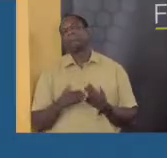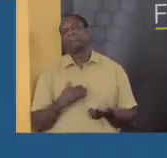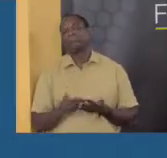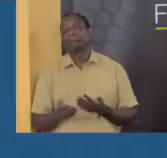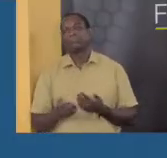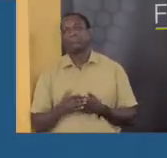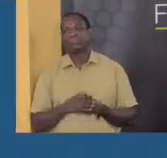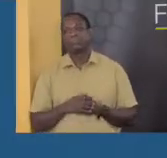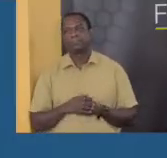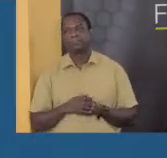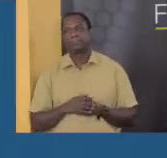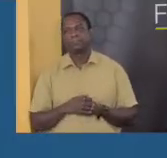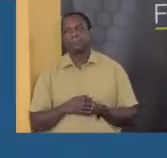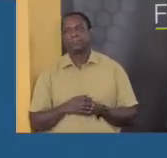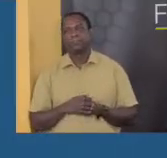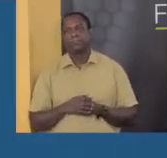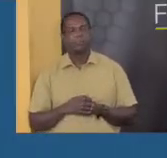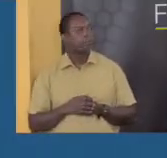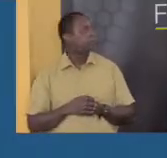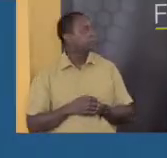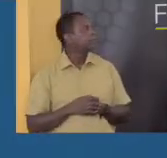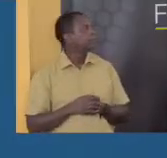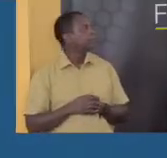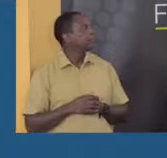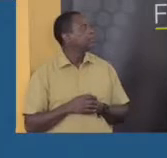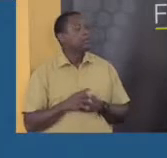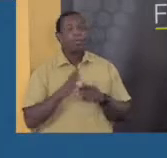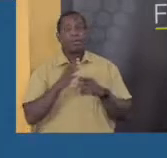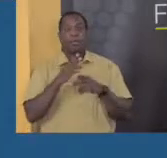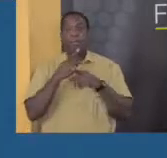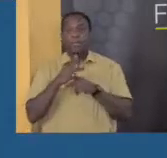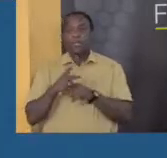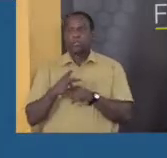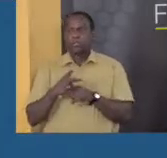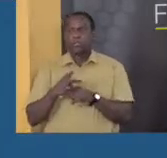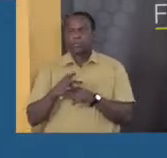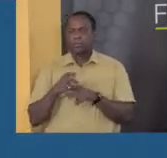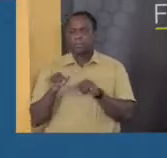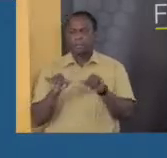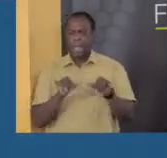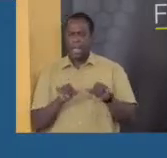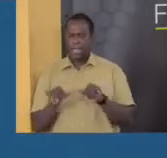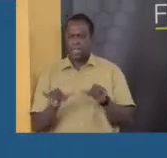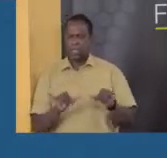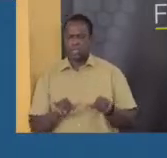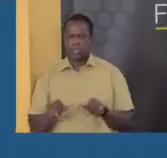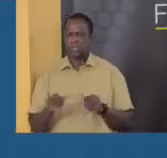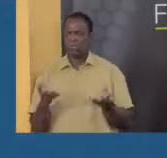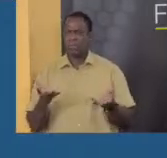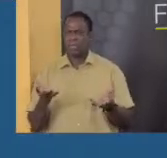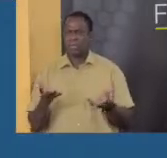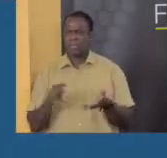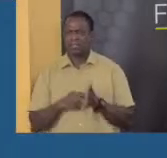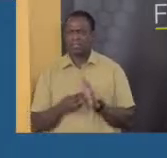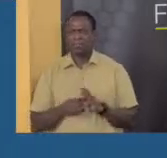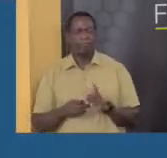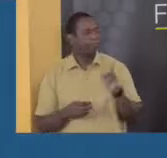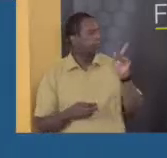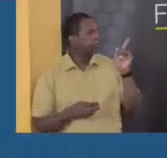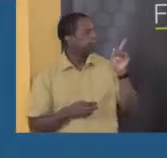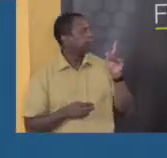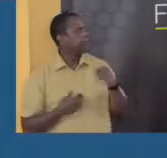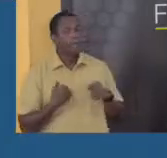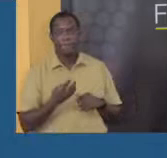have the production for pattern that will be, there's four steps to this process. And